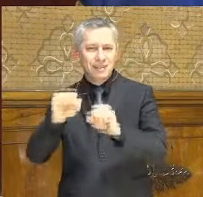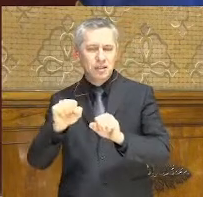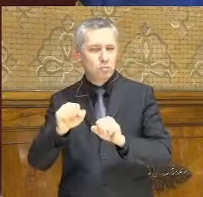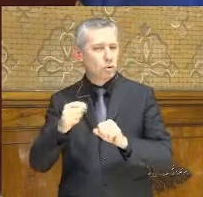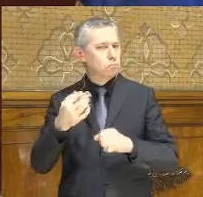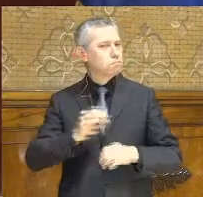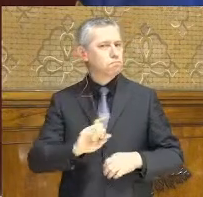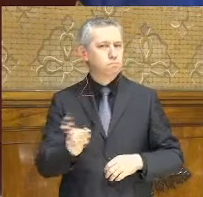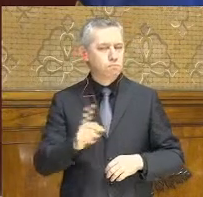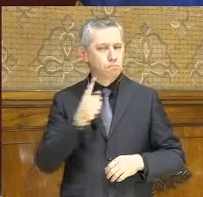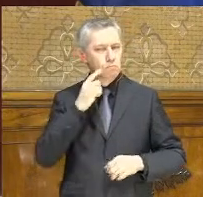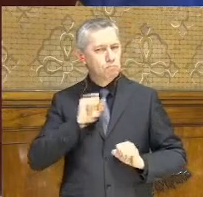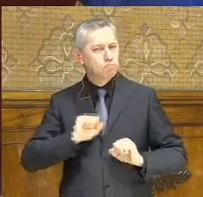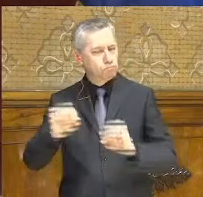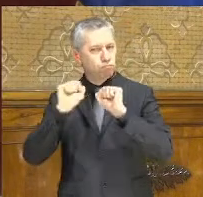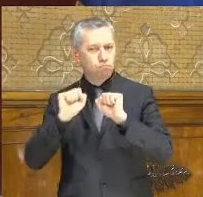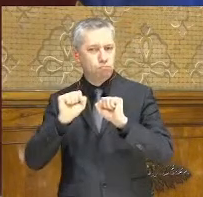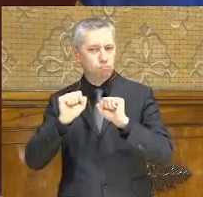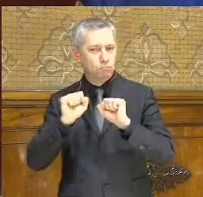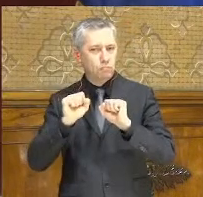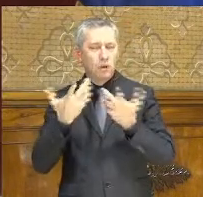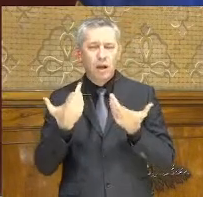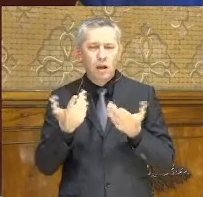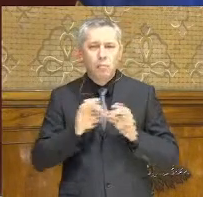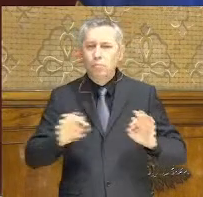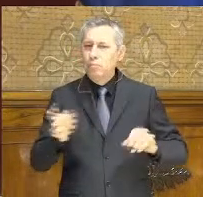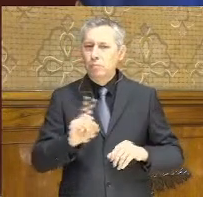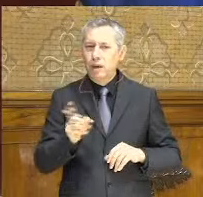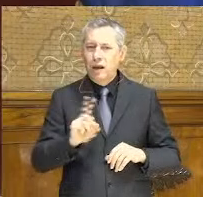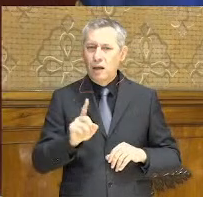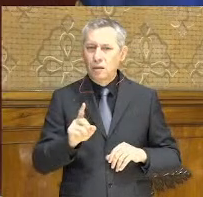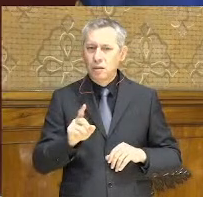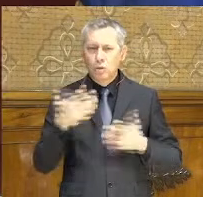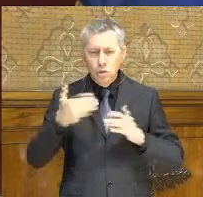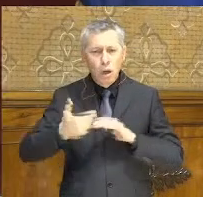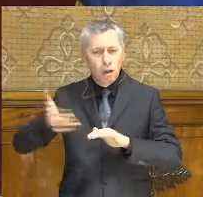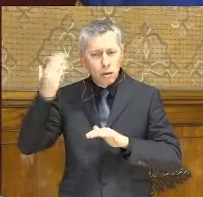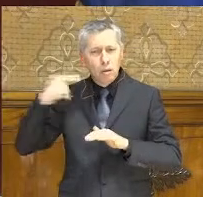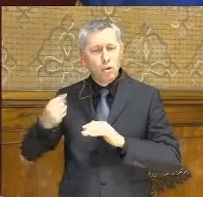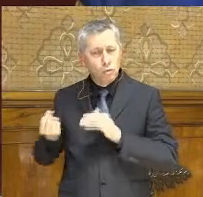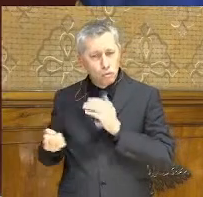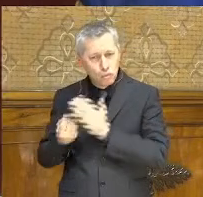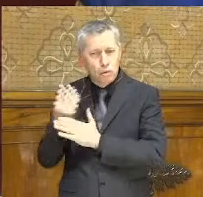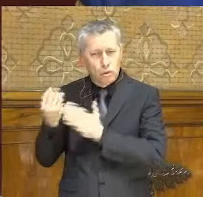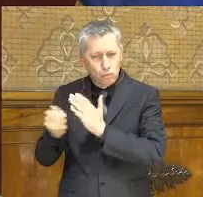something that has a long history of happening?